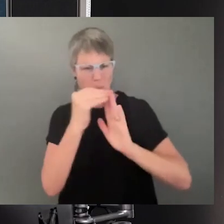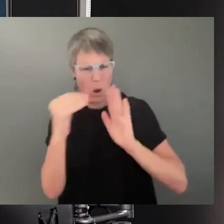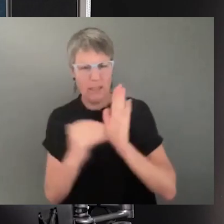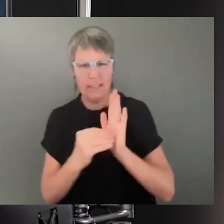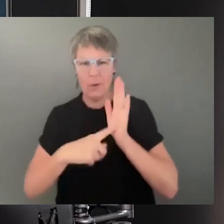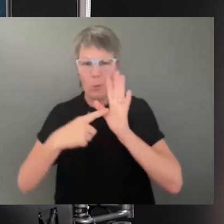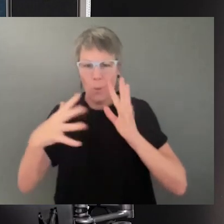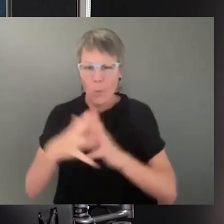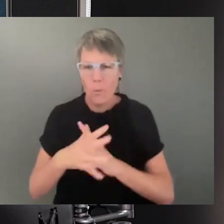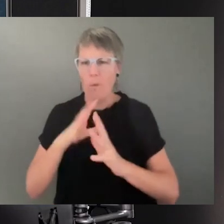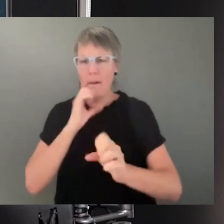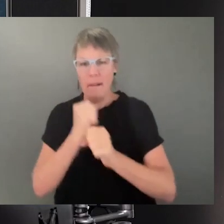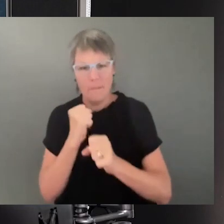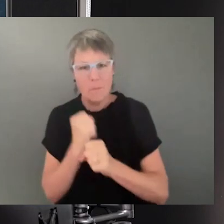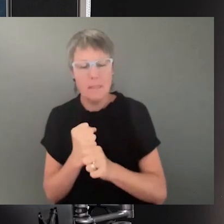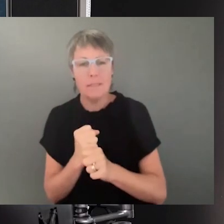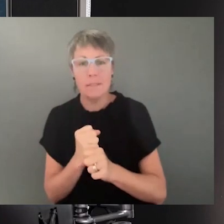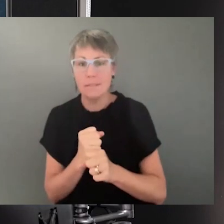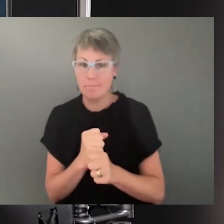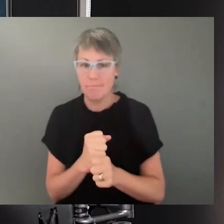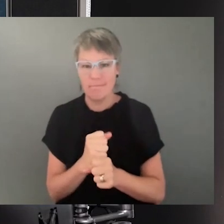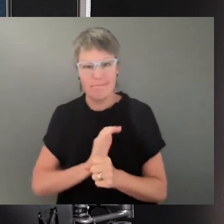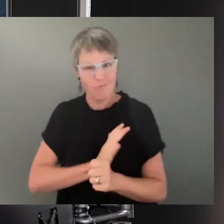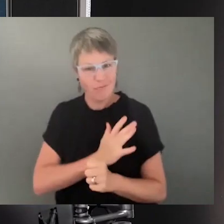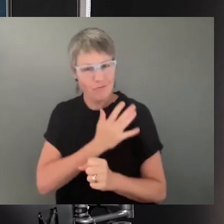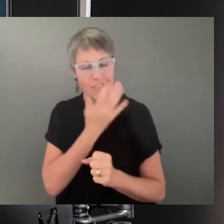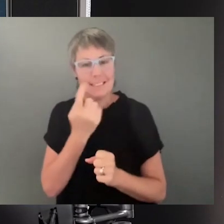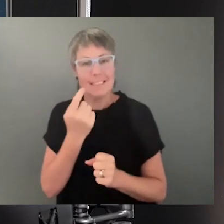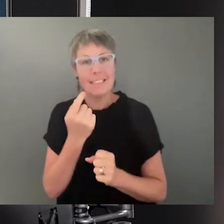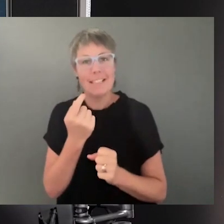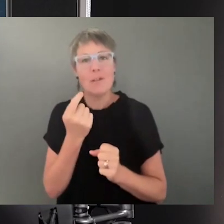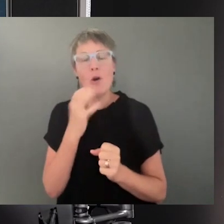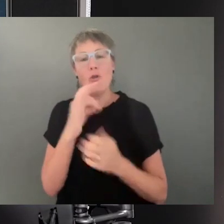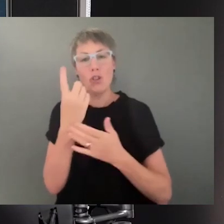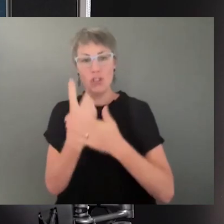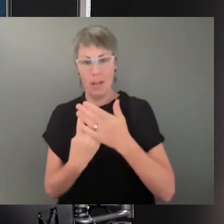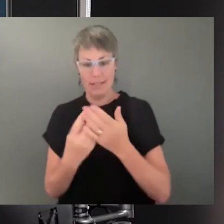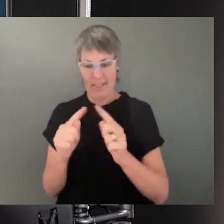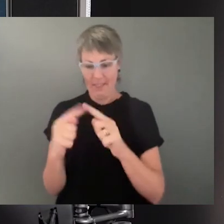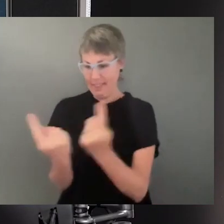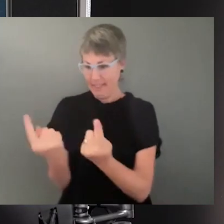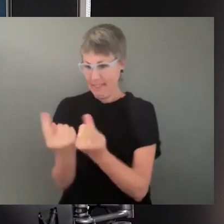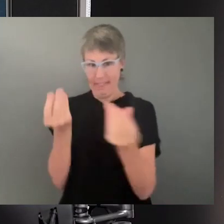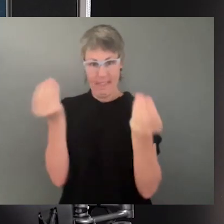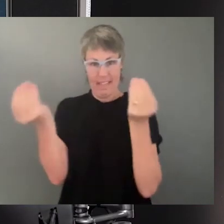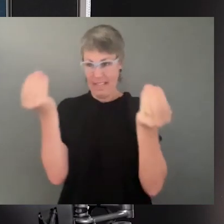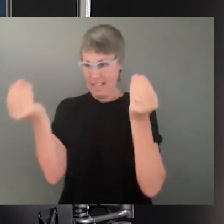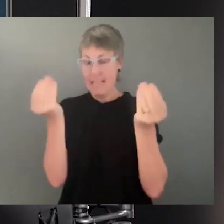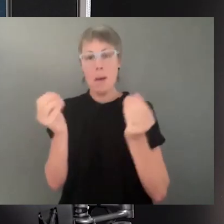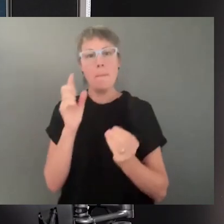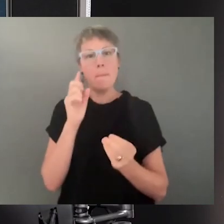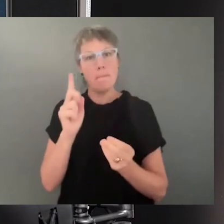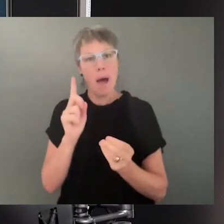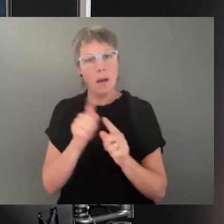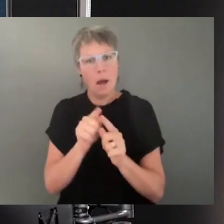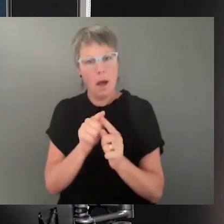in context of this was happening in arts or in media or in film representations at the same